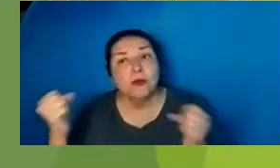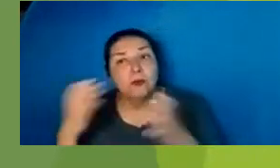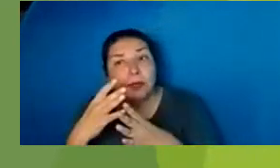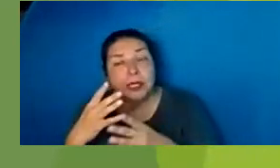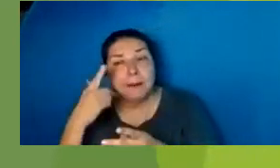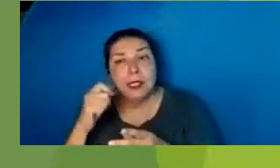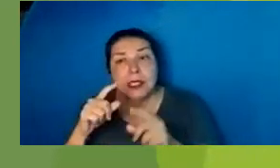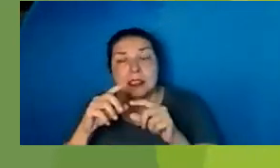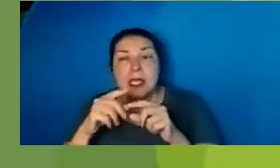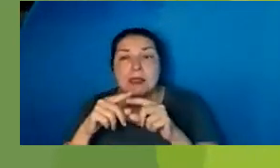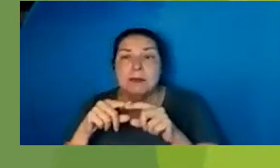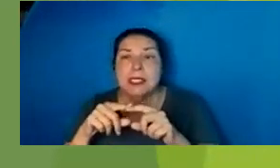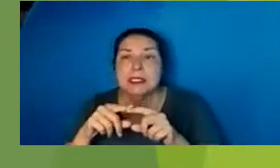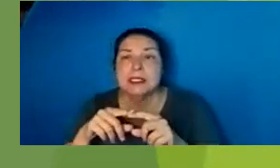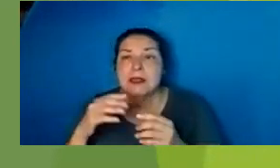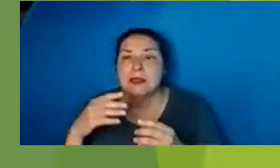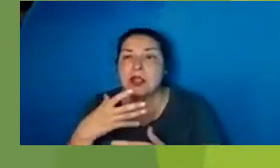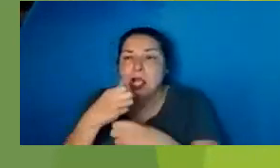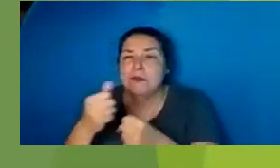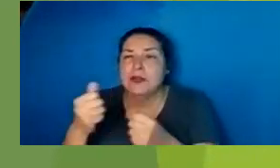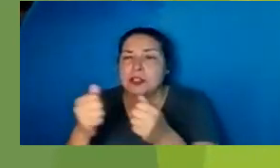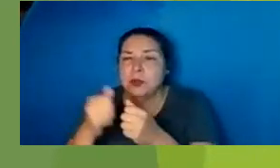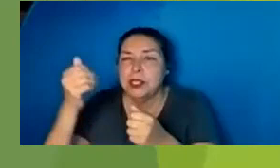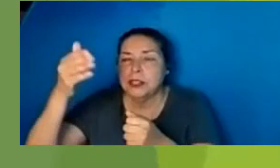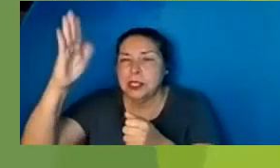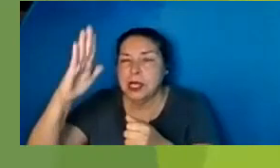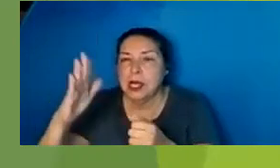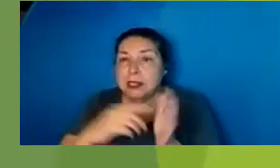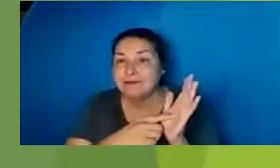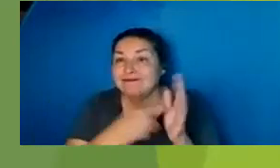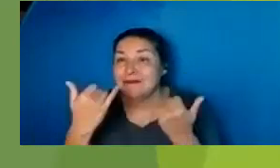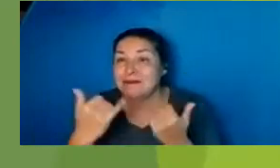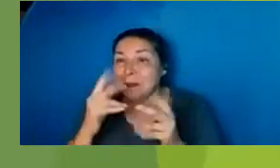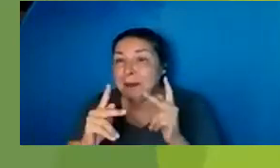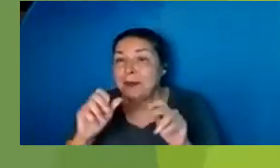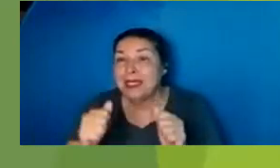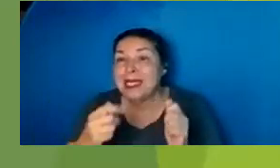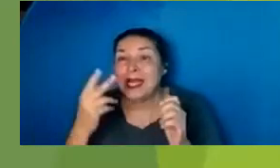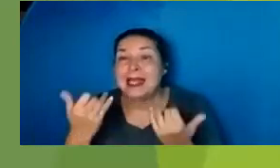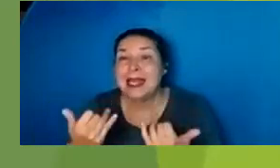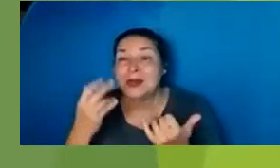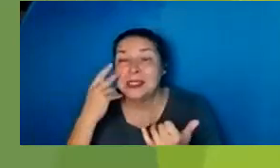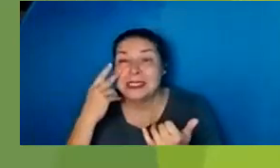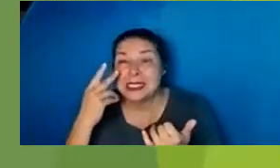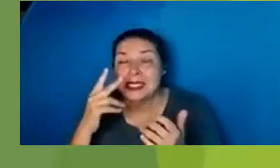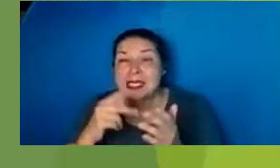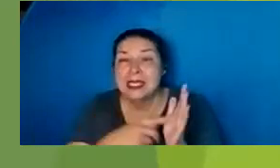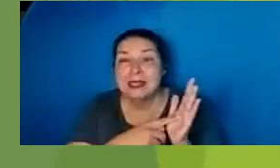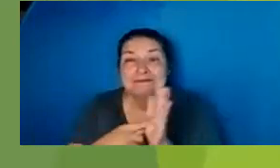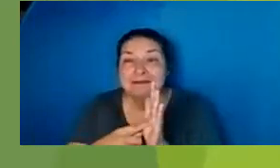their confidence before God is now exposed for what it is, nothing but sinking sand.